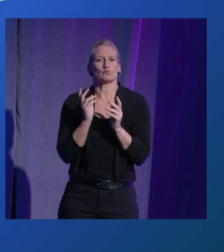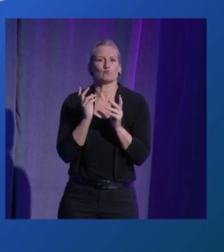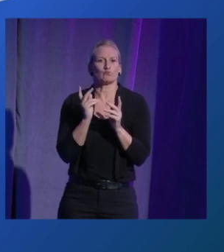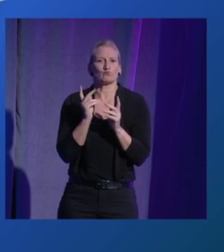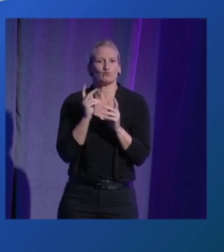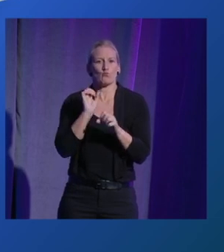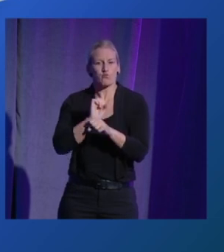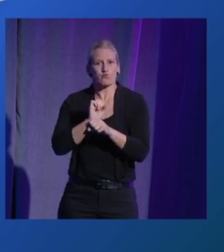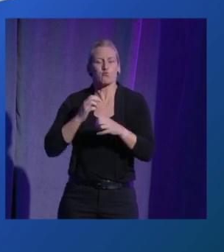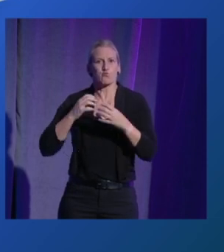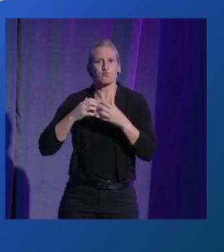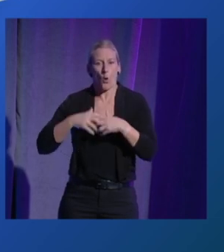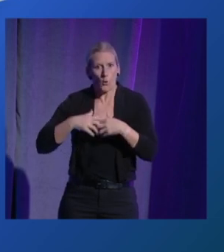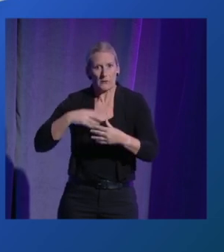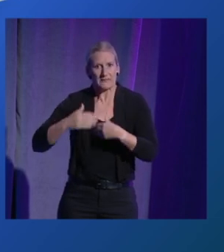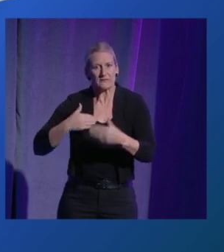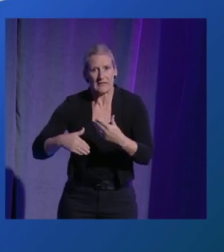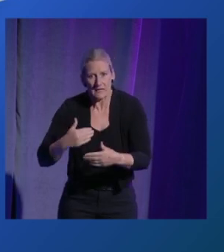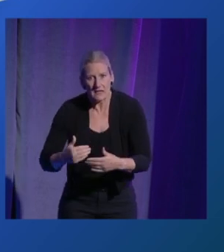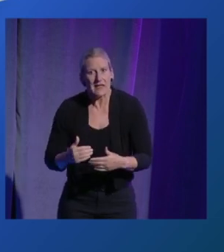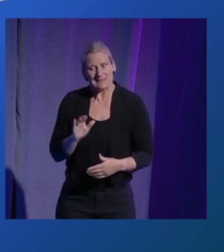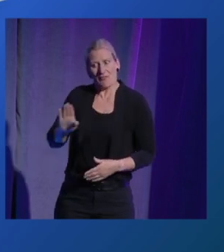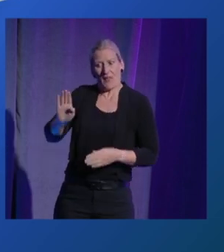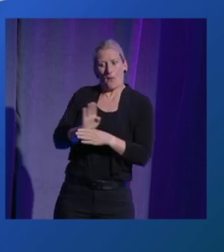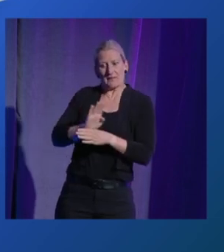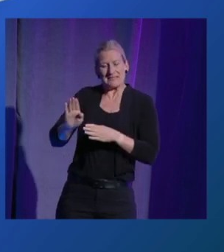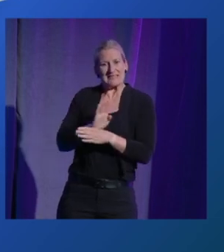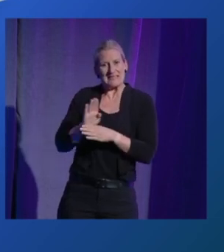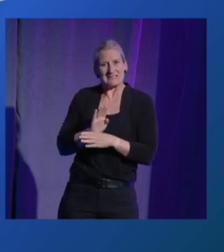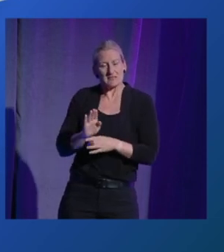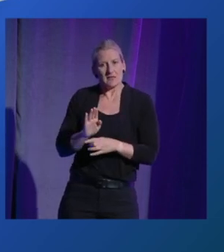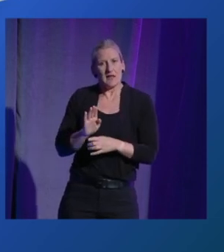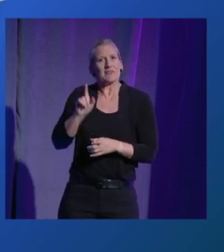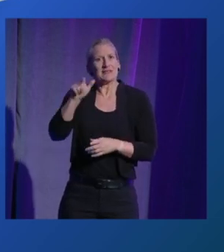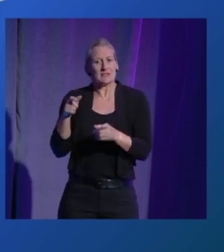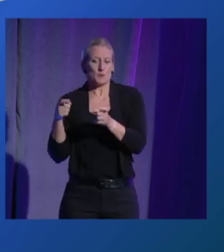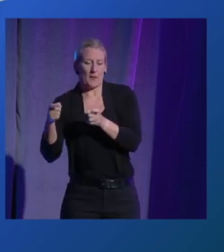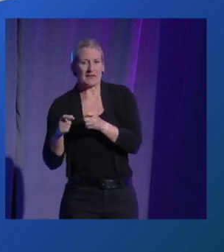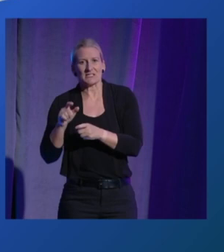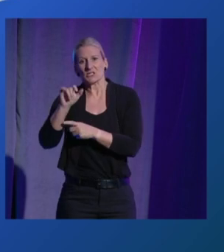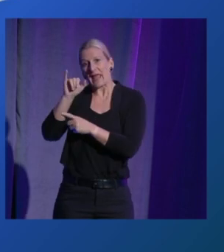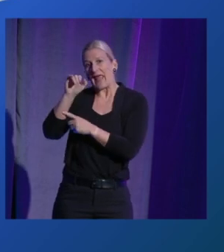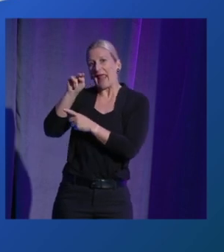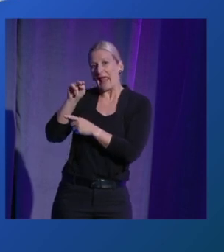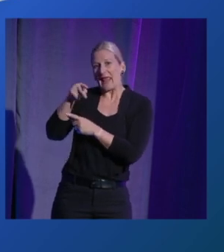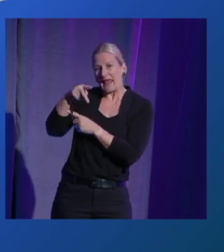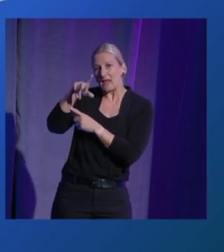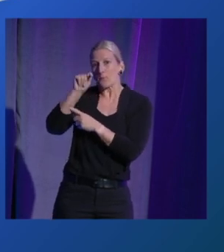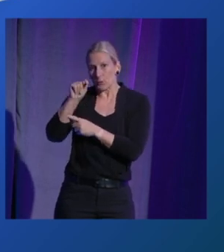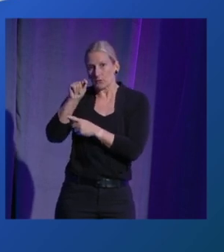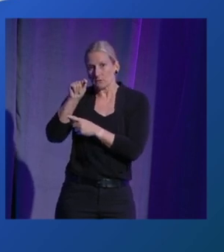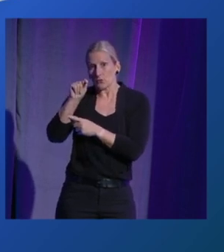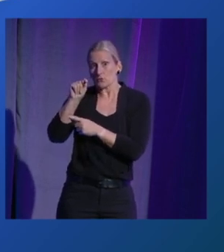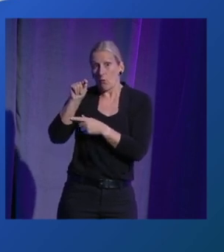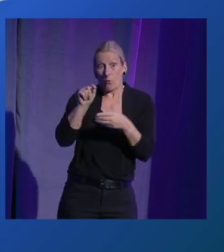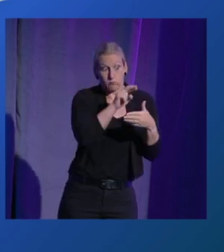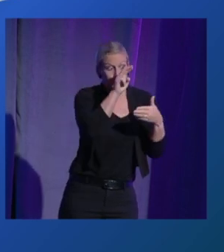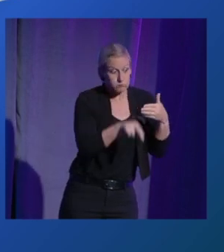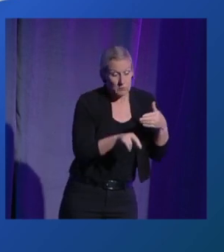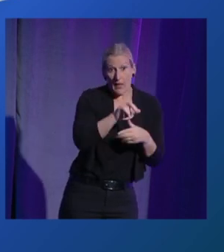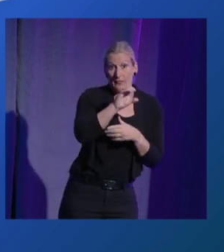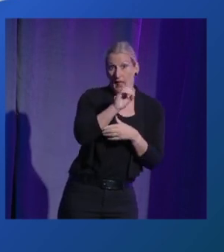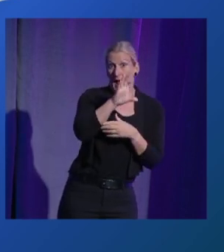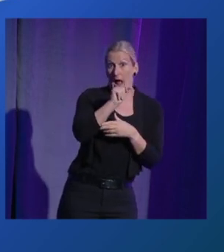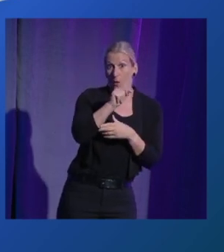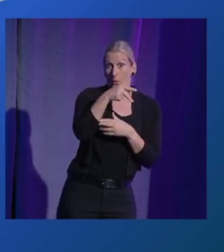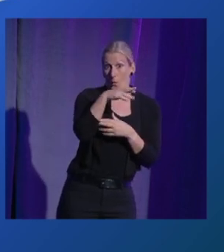mean it's their business and so they need to manage their out their inputs to have more outputs so how do we take all this